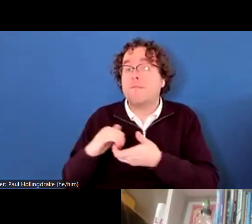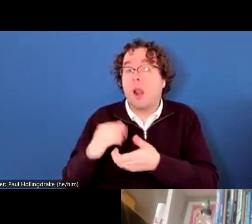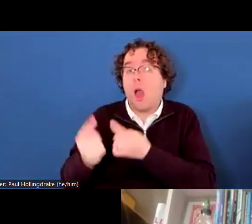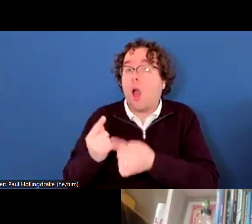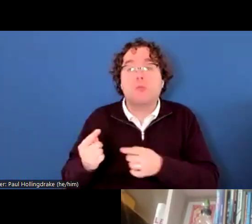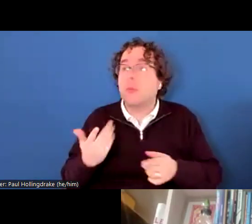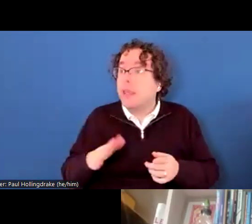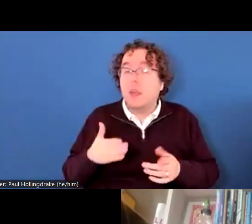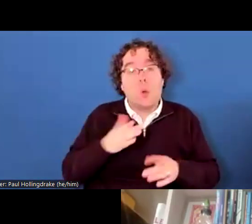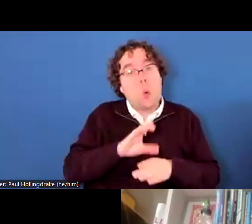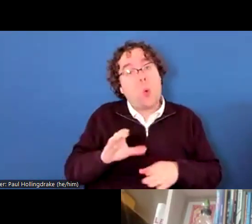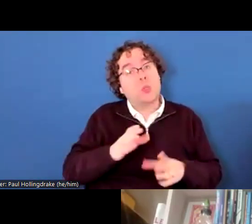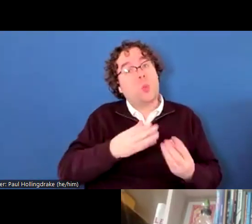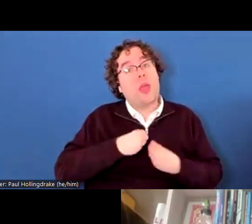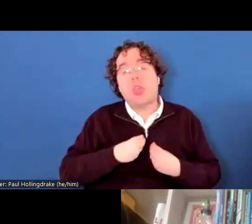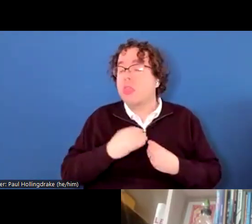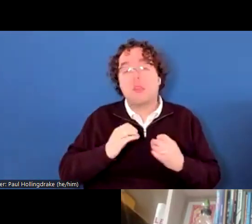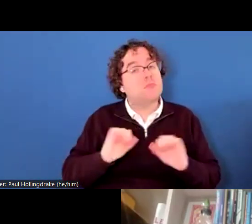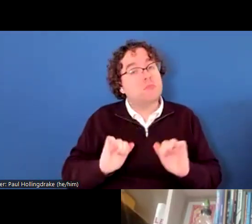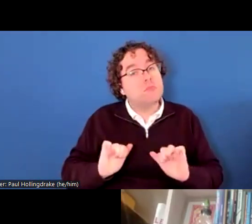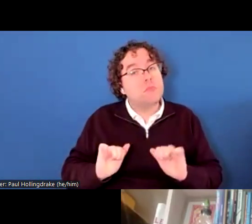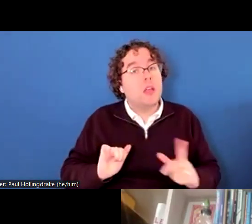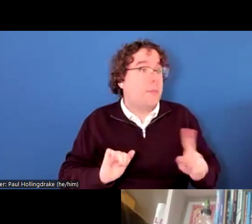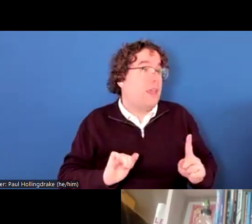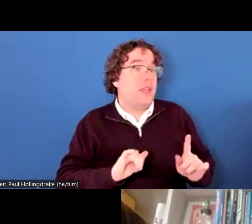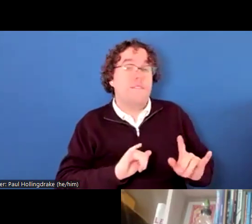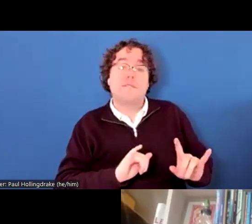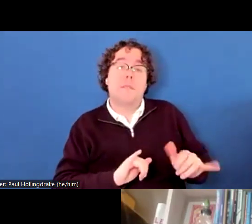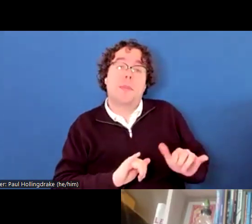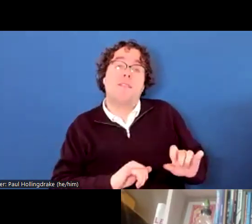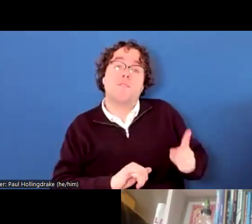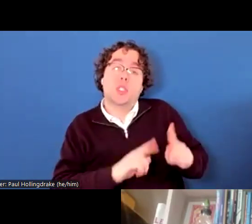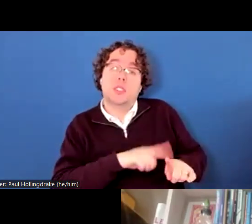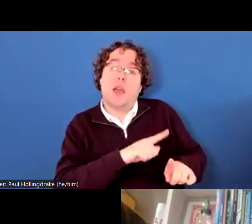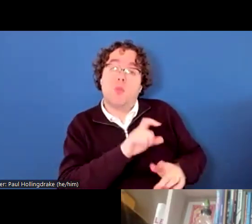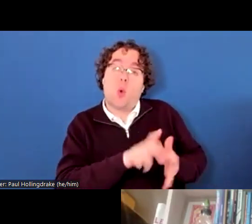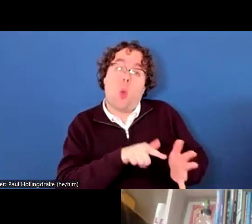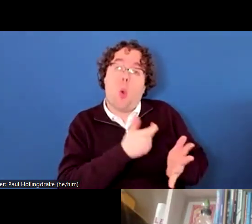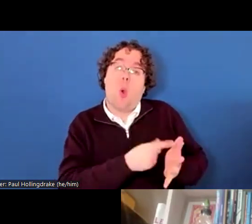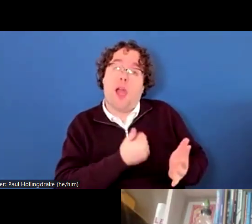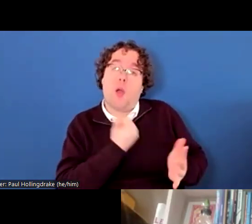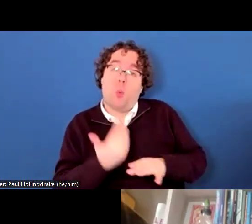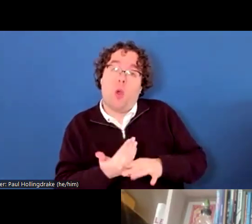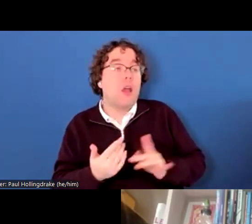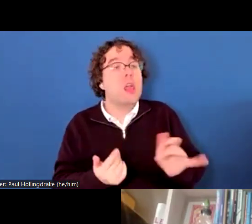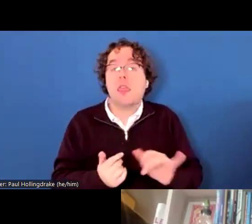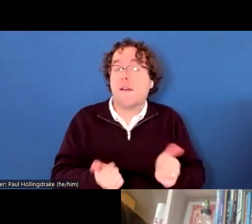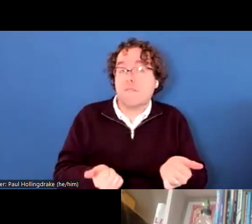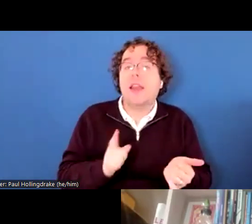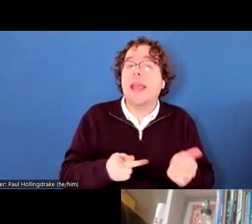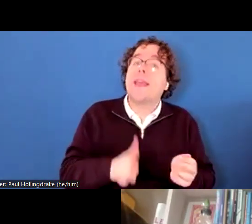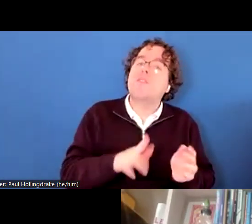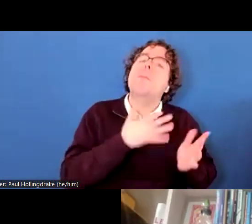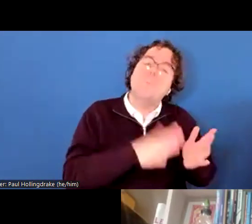the first time that they've engaged with Clore's work. So either is fine, but if you have done a course, please make sure that you've kind